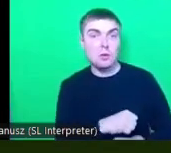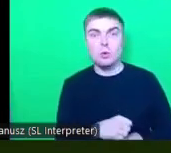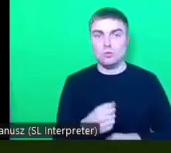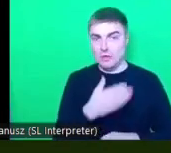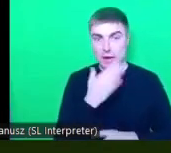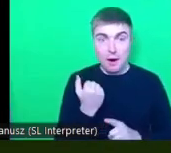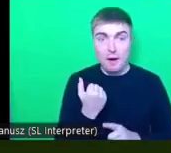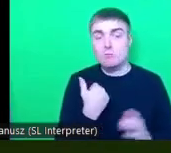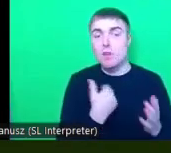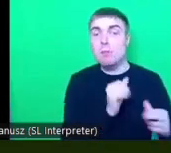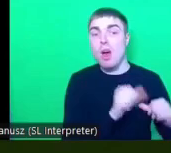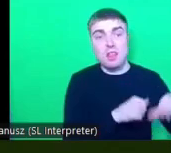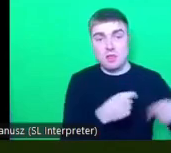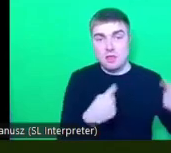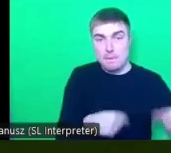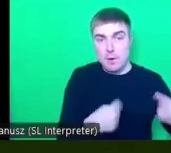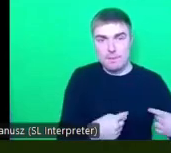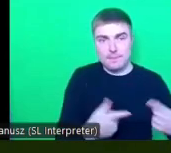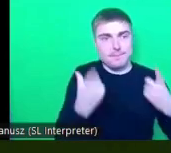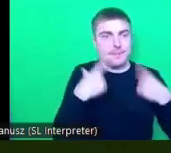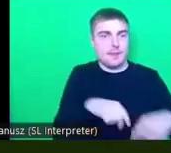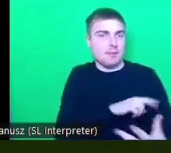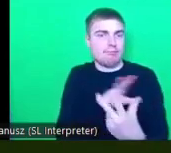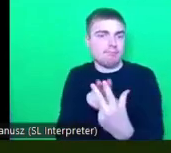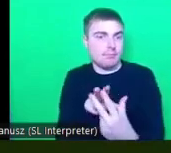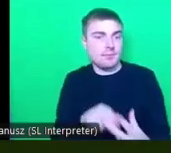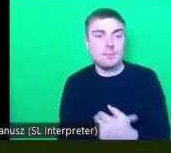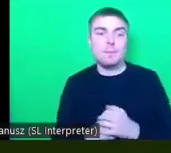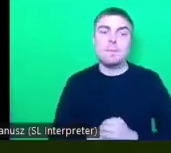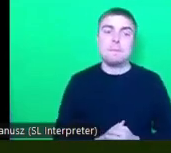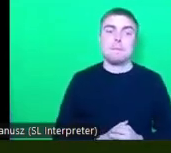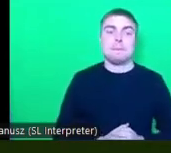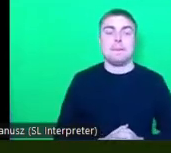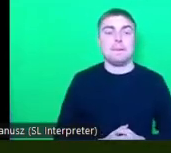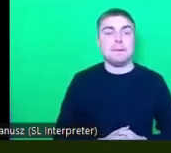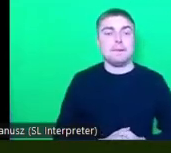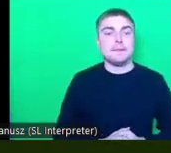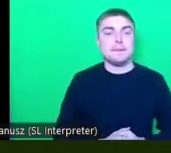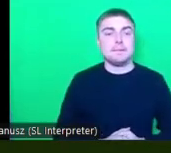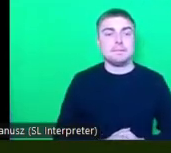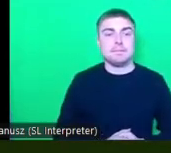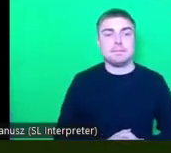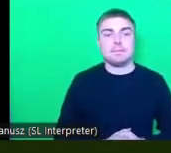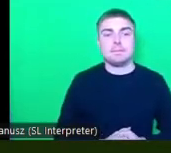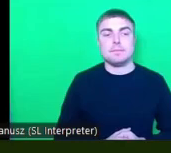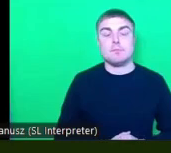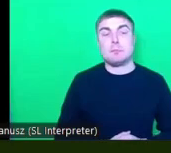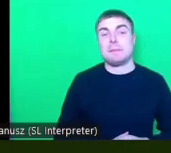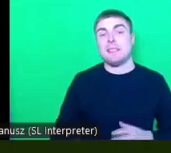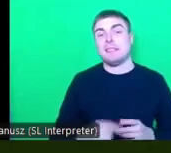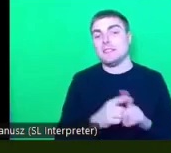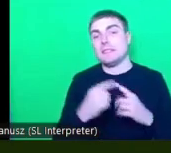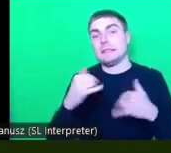studies, we have had overall pretty large wolf territories in combinations with a high moose